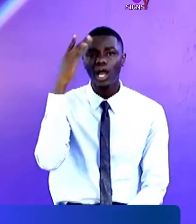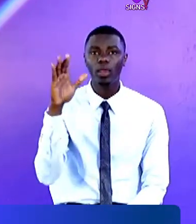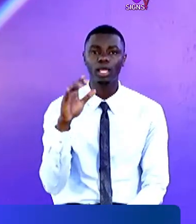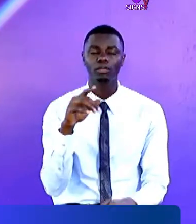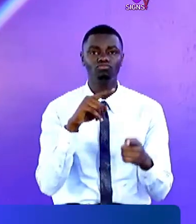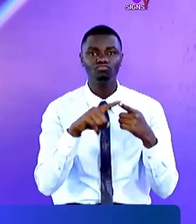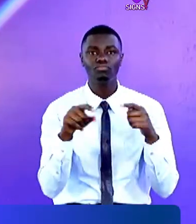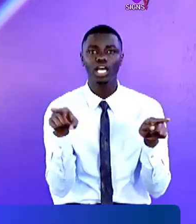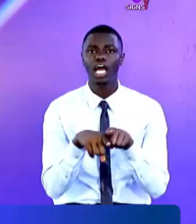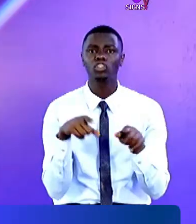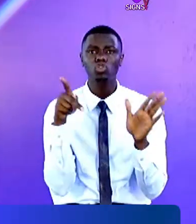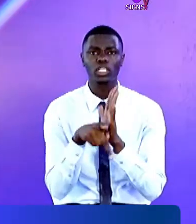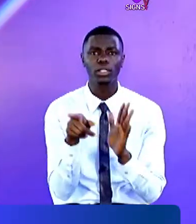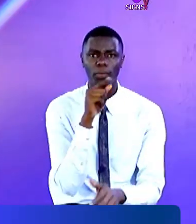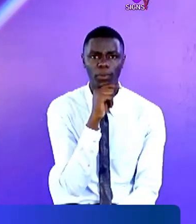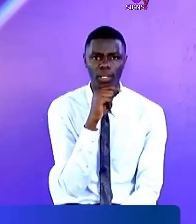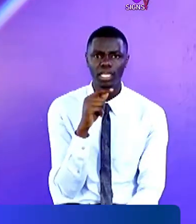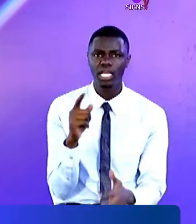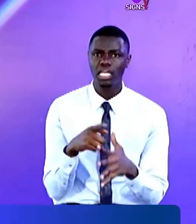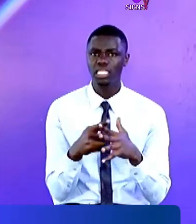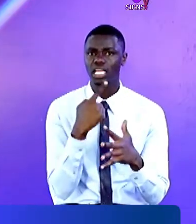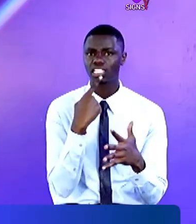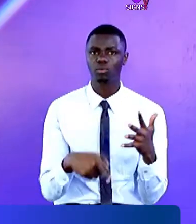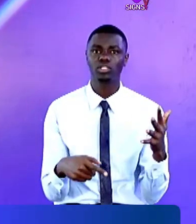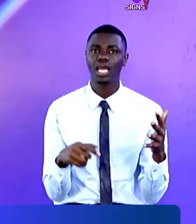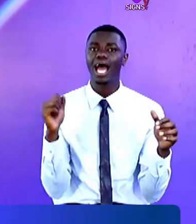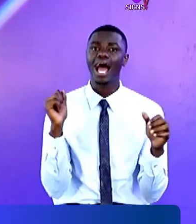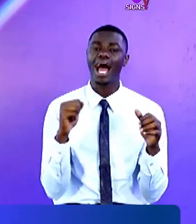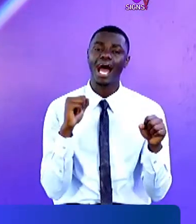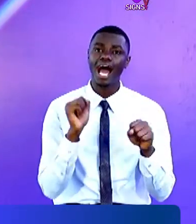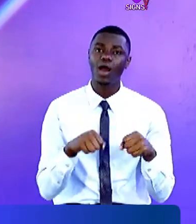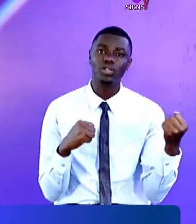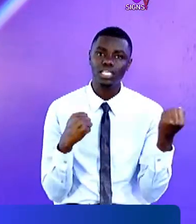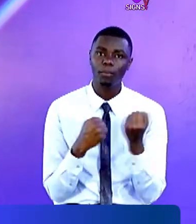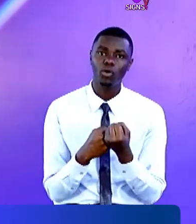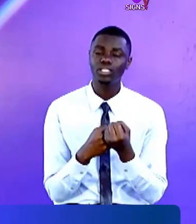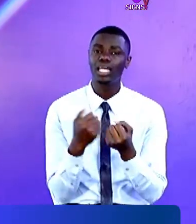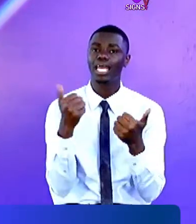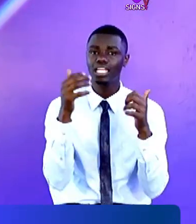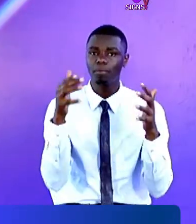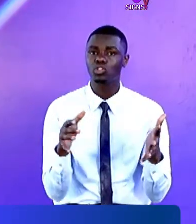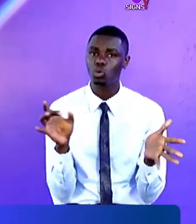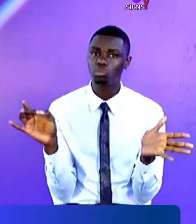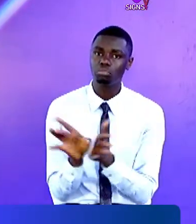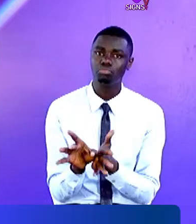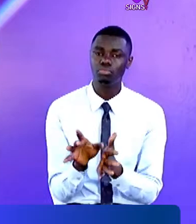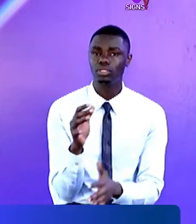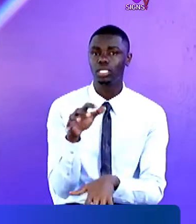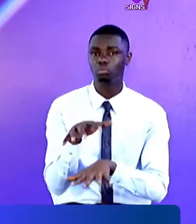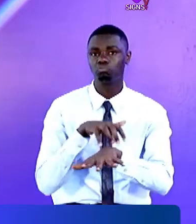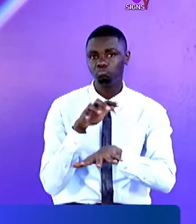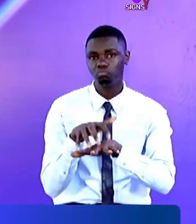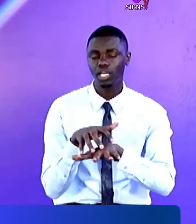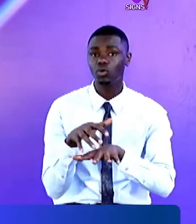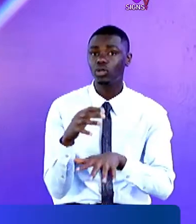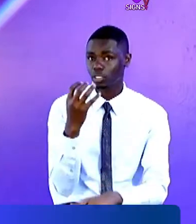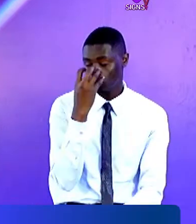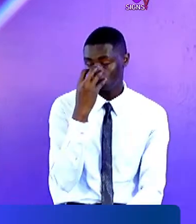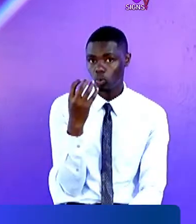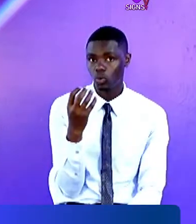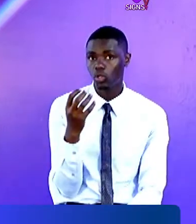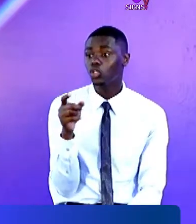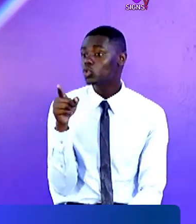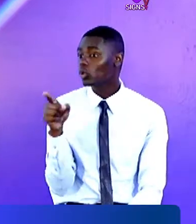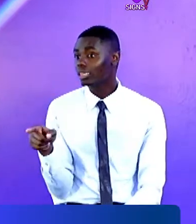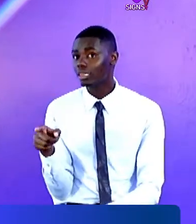also killed? Then he says, I will support anybody who can send William Ruto home. Are you seeing doublespeak? Yeah. On this side, William Ruto